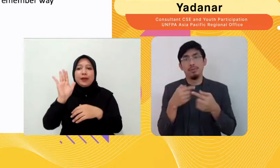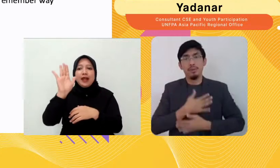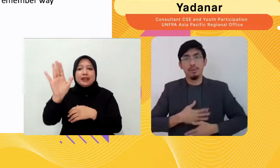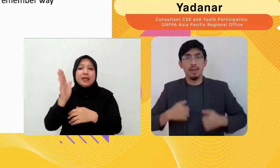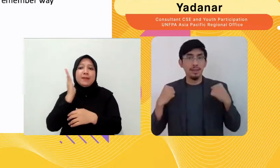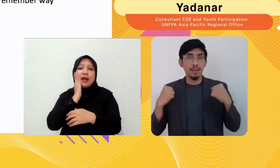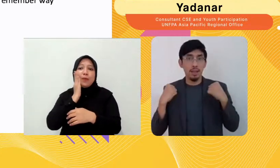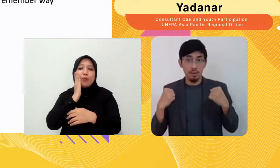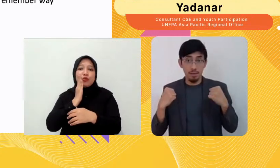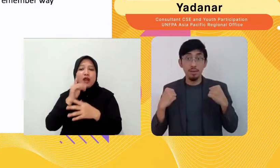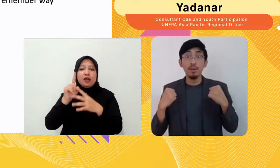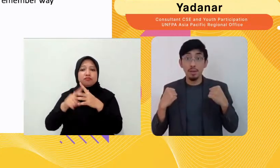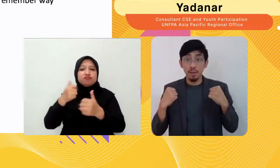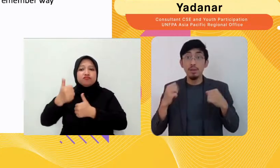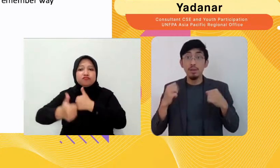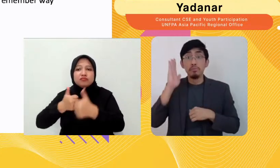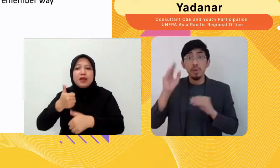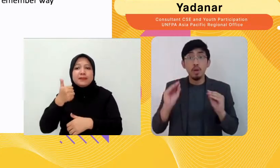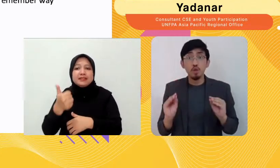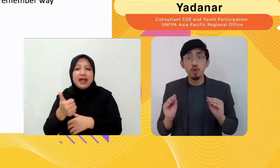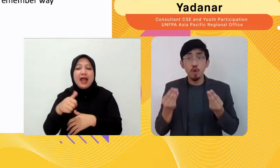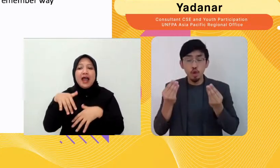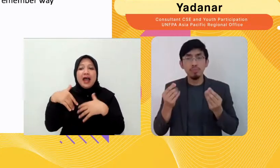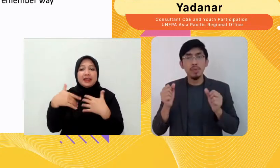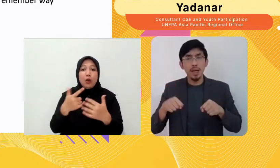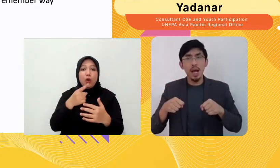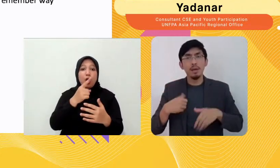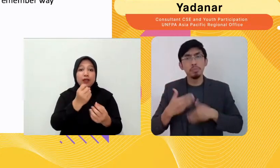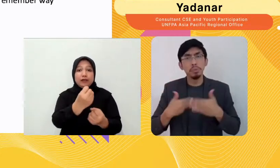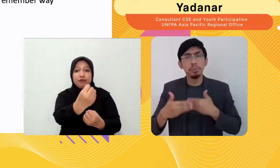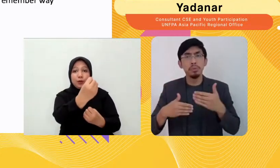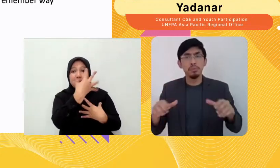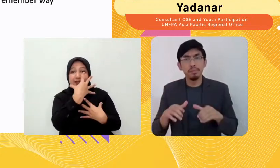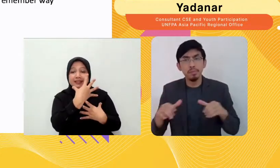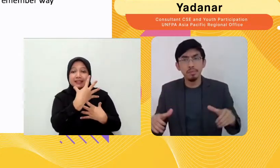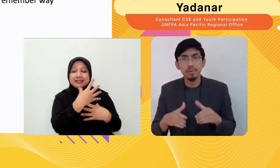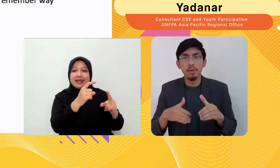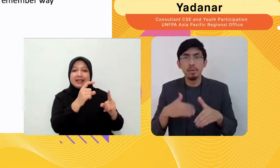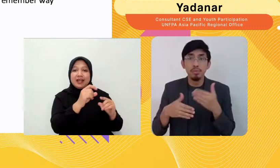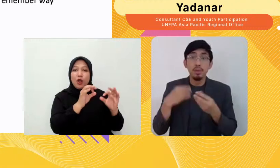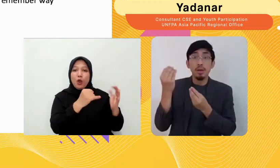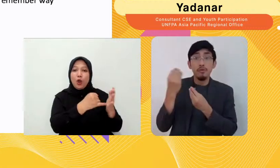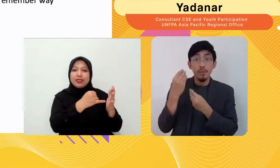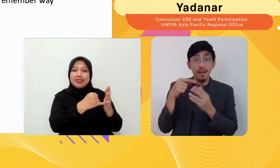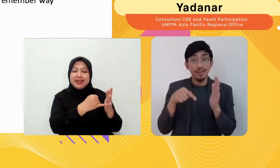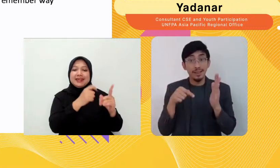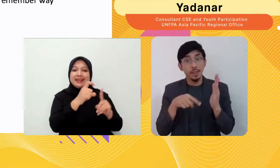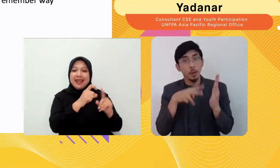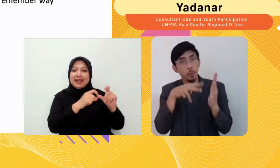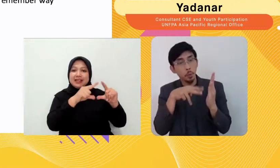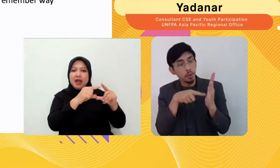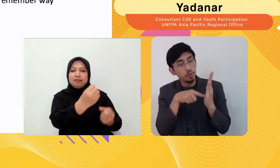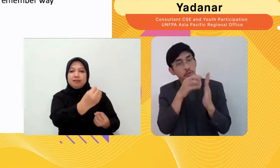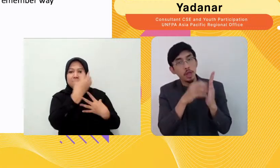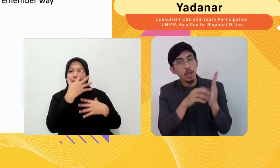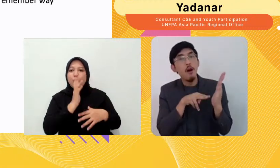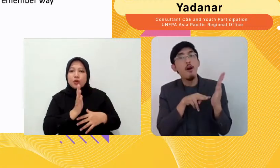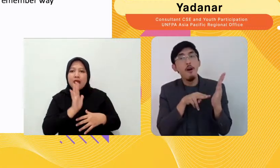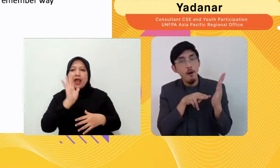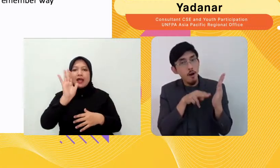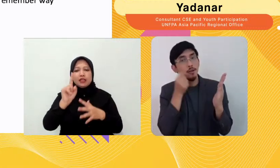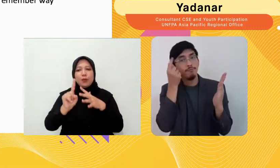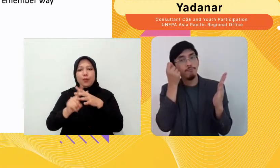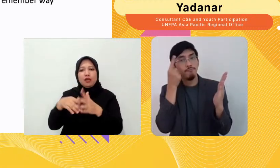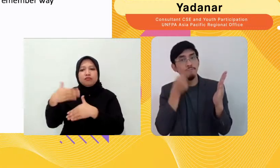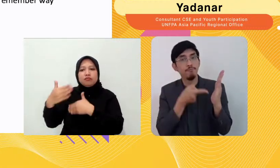actually access after getting the information from the DSE content. So that's also part of the checklist to see whether